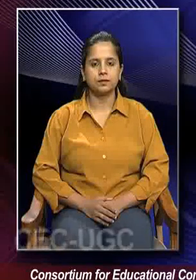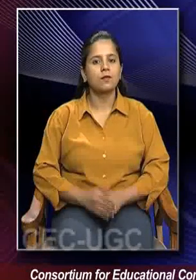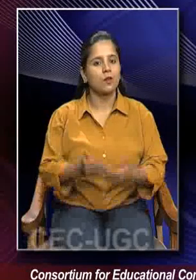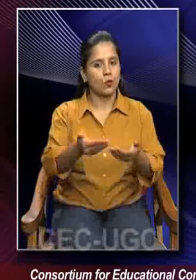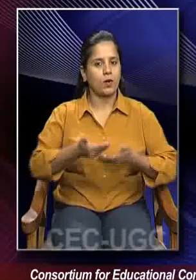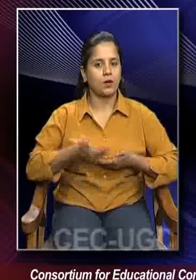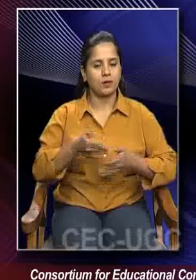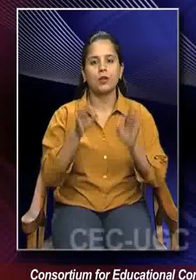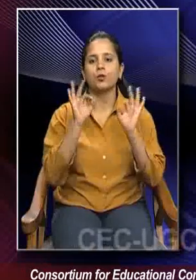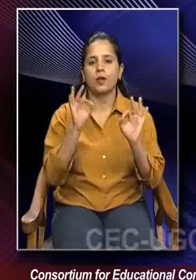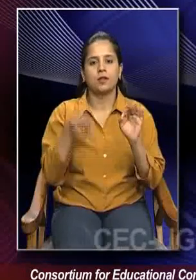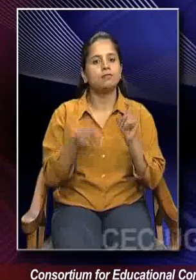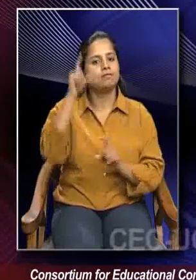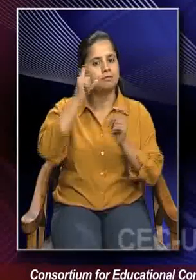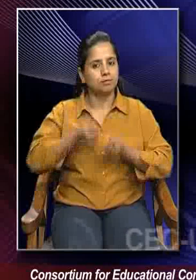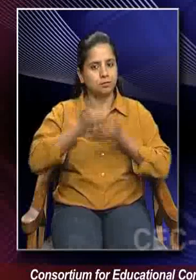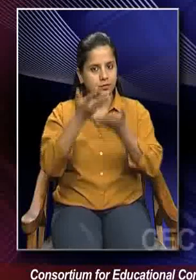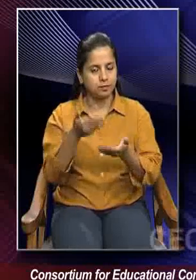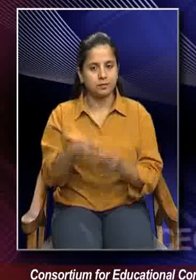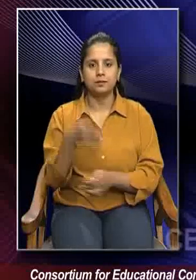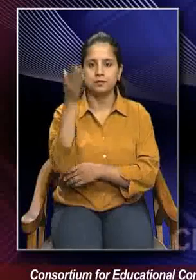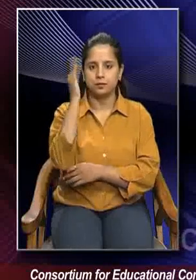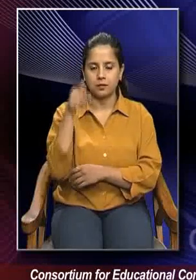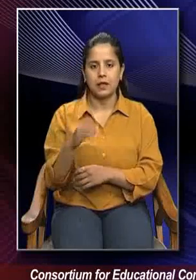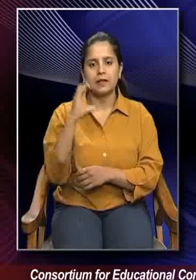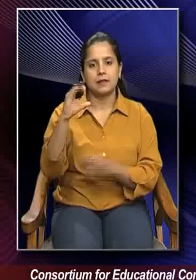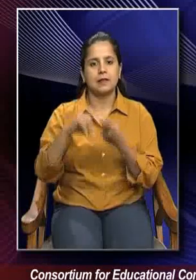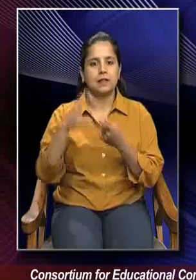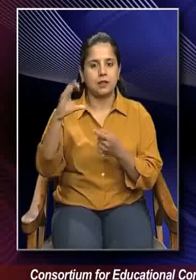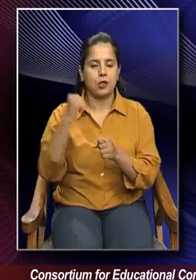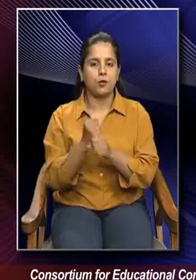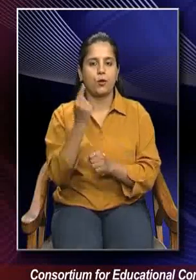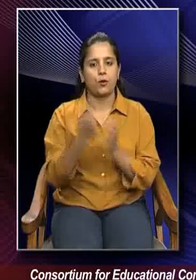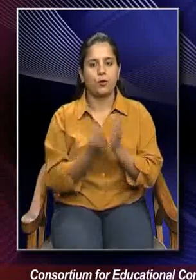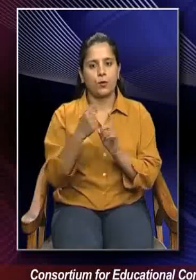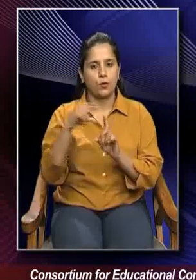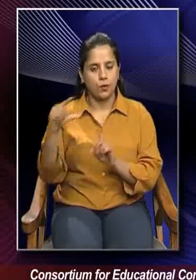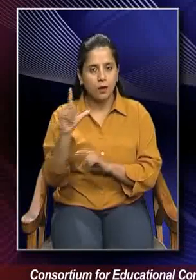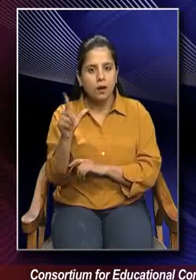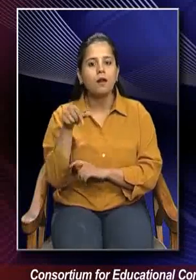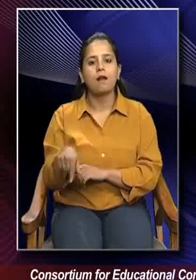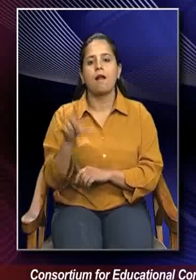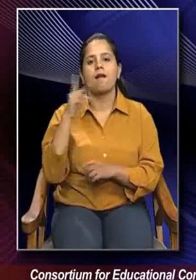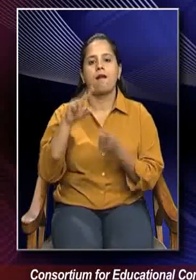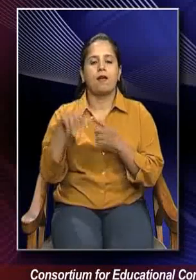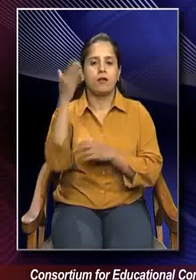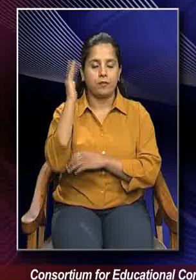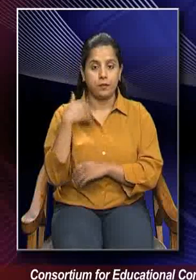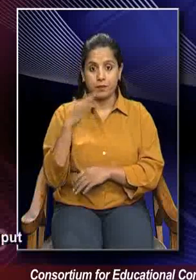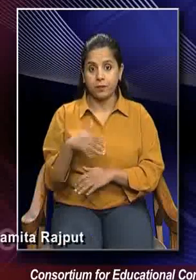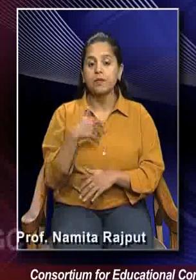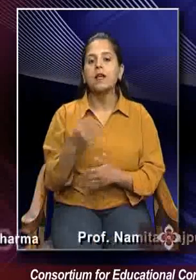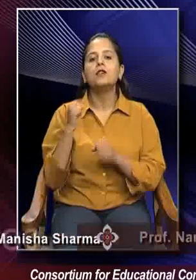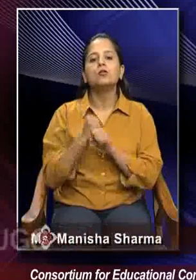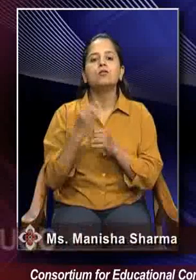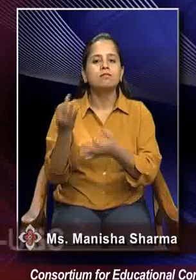Welcome to the special symbolic expression segment of CEC Gurukul live lectures. In this we have today our special